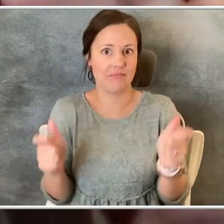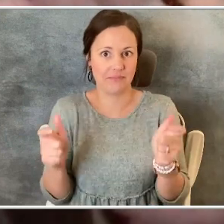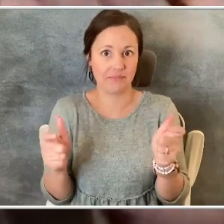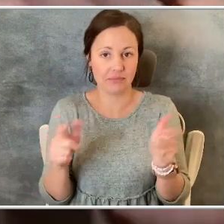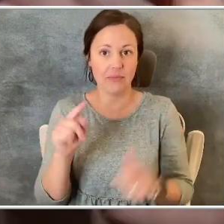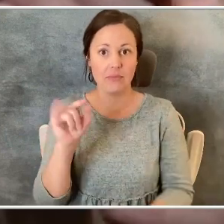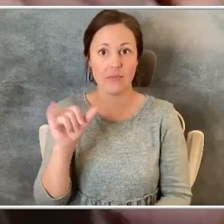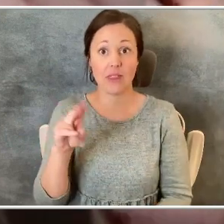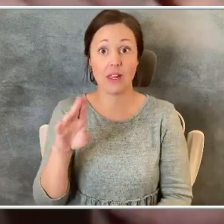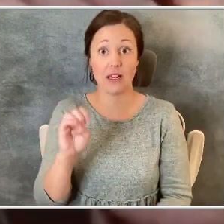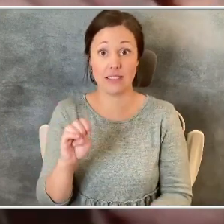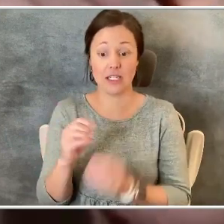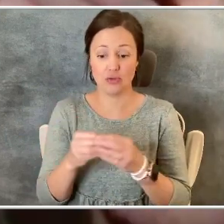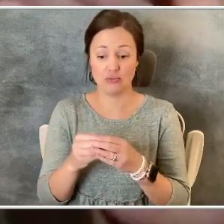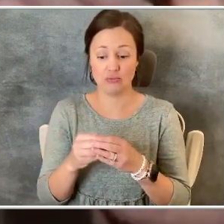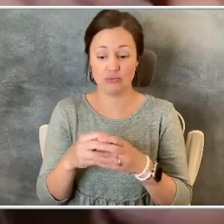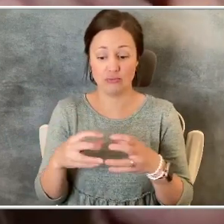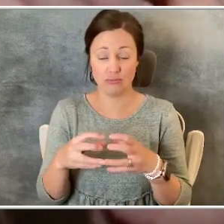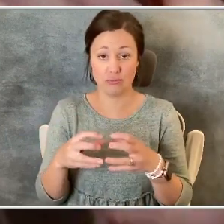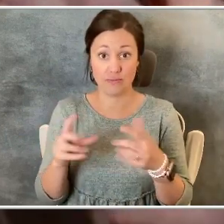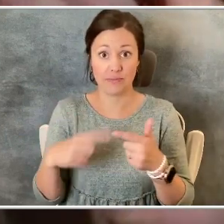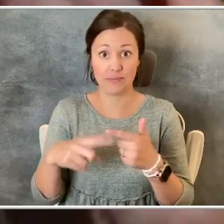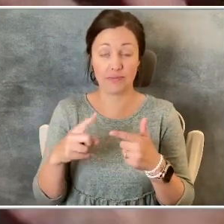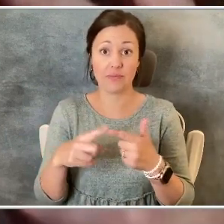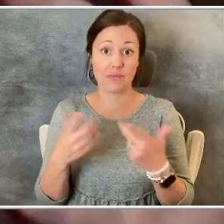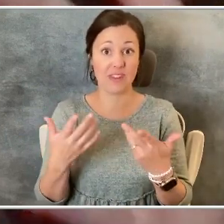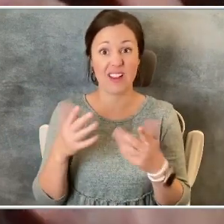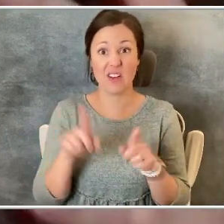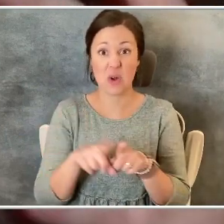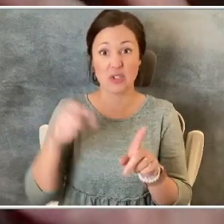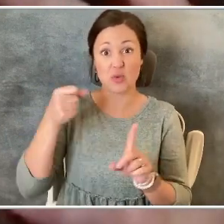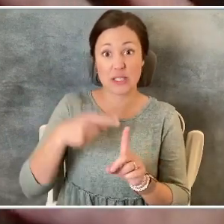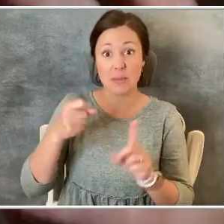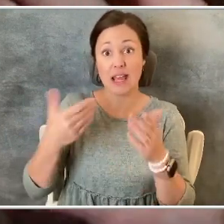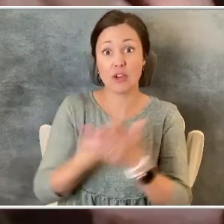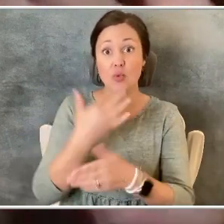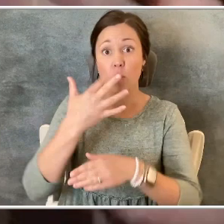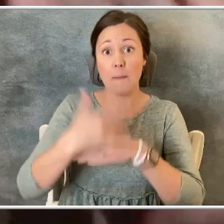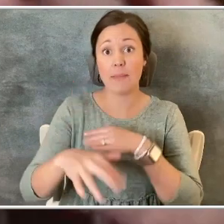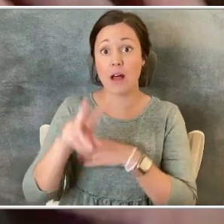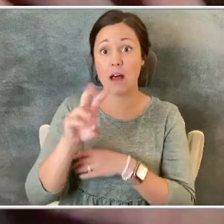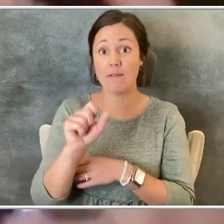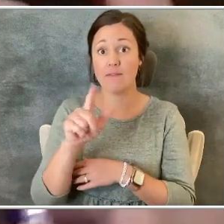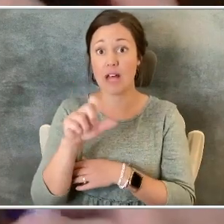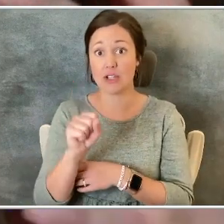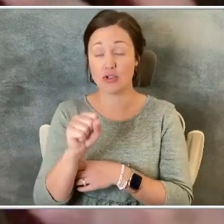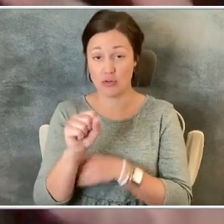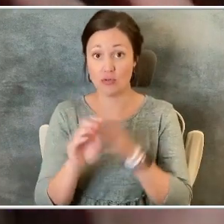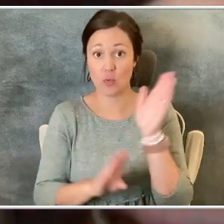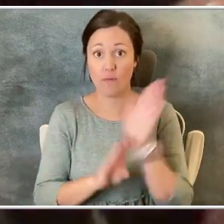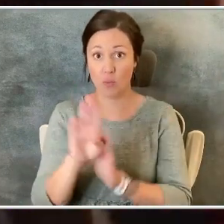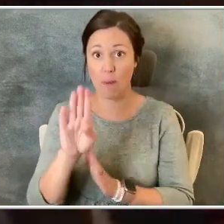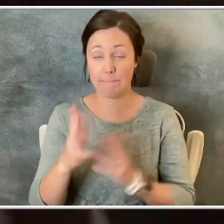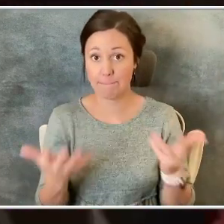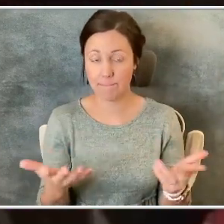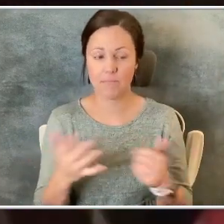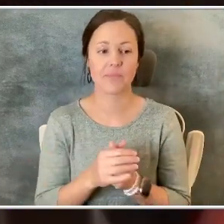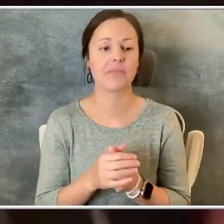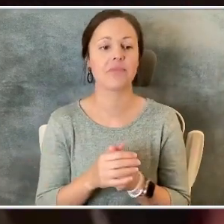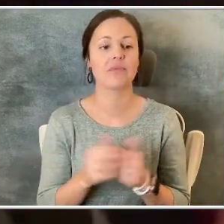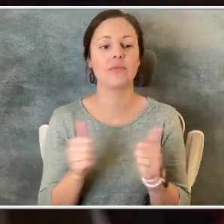and it improves and stimulates new blood vessels to form. So that in that situation, I